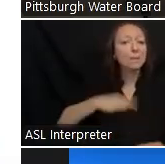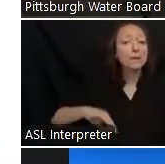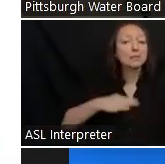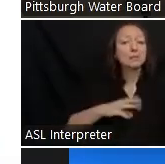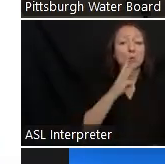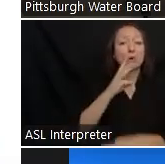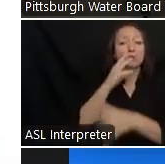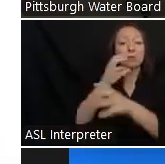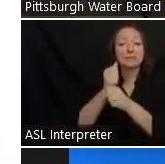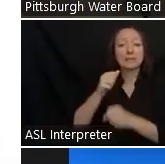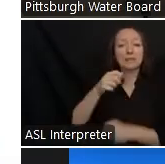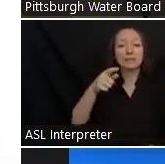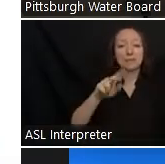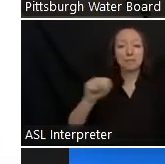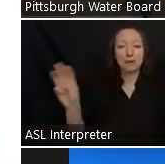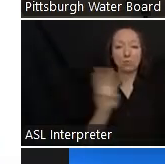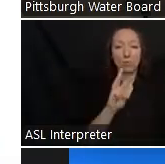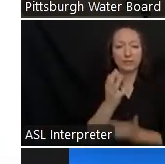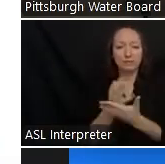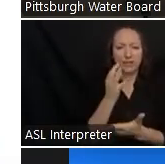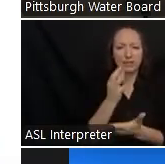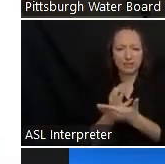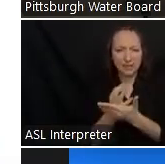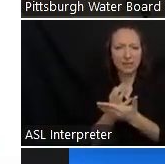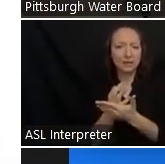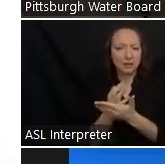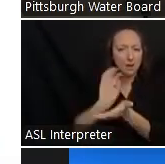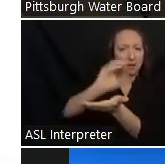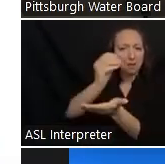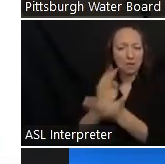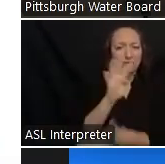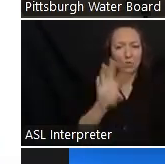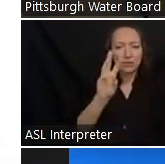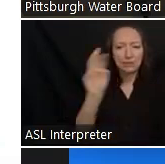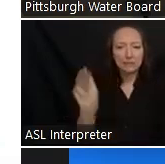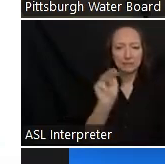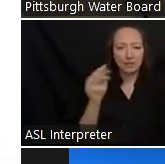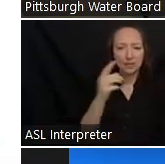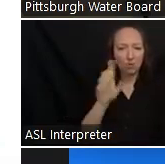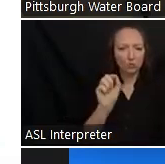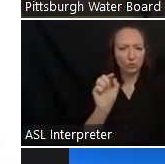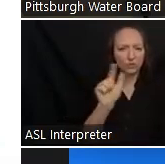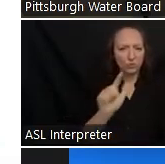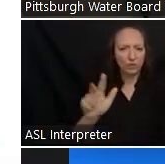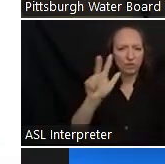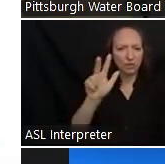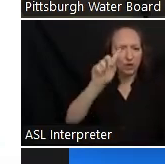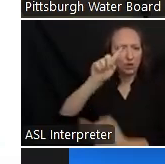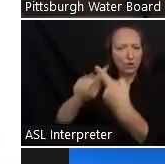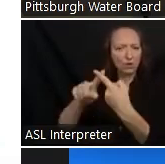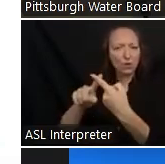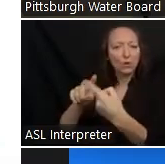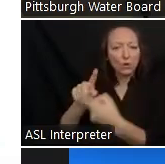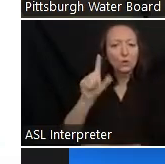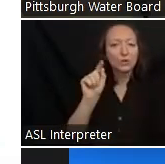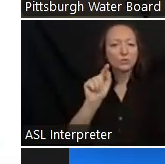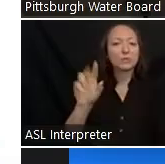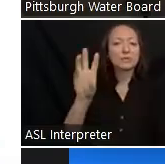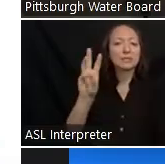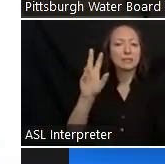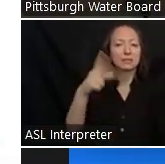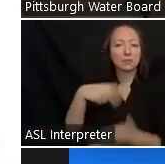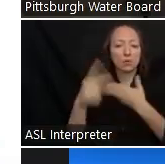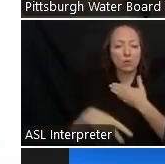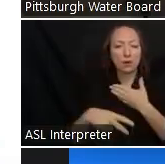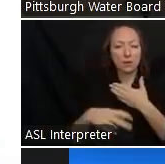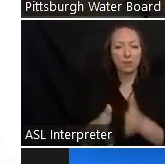the 2023 program through 2023 through 2026 program. An additional request for